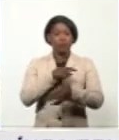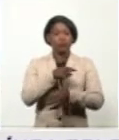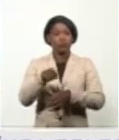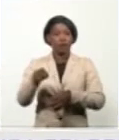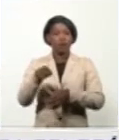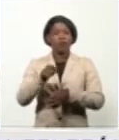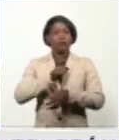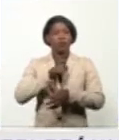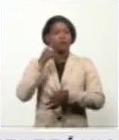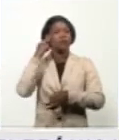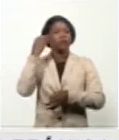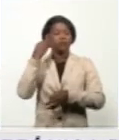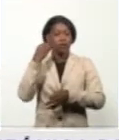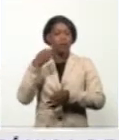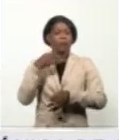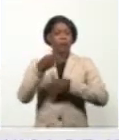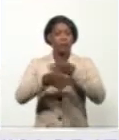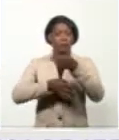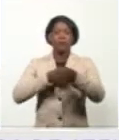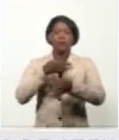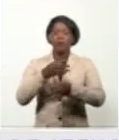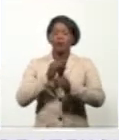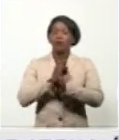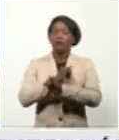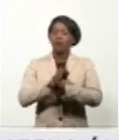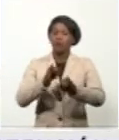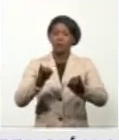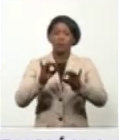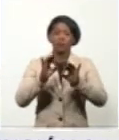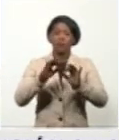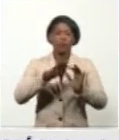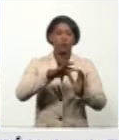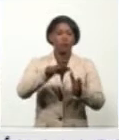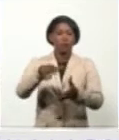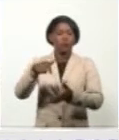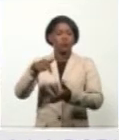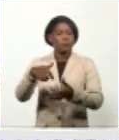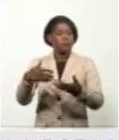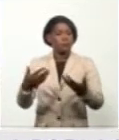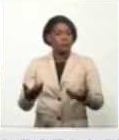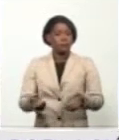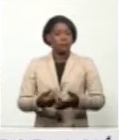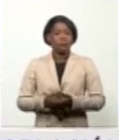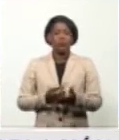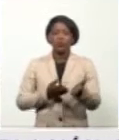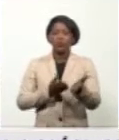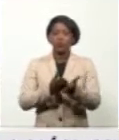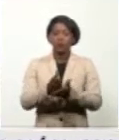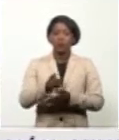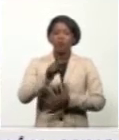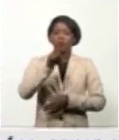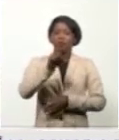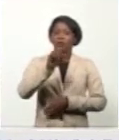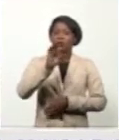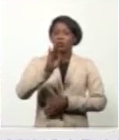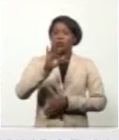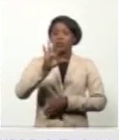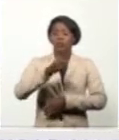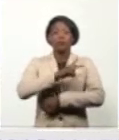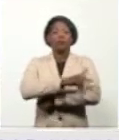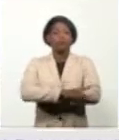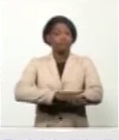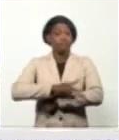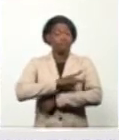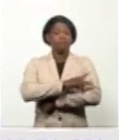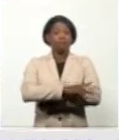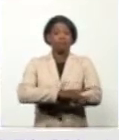In the world, as you also know from the different media in our country, the world remains with